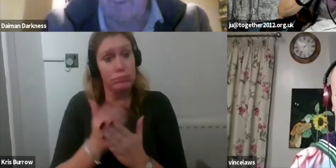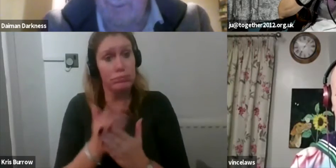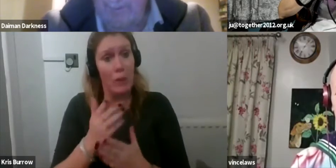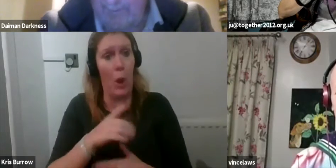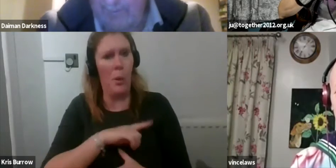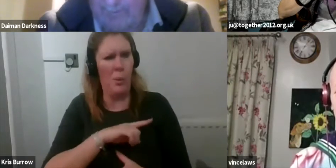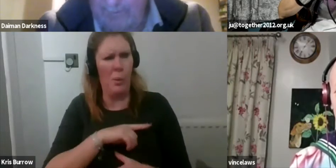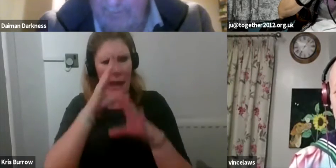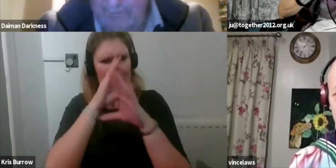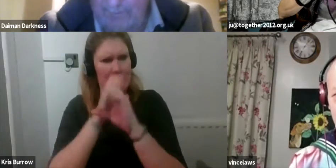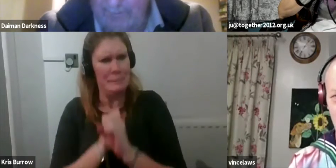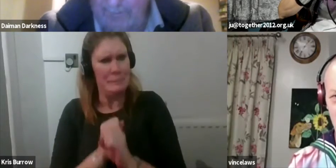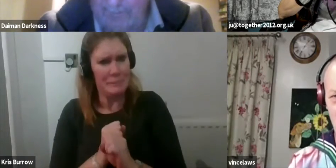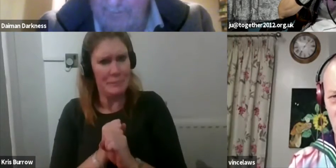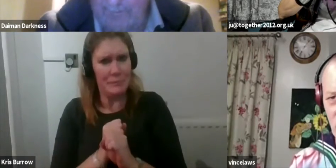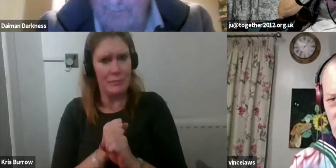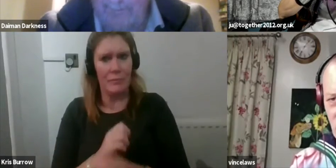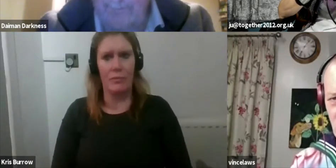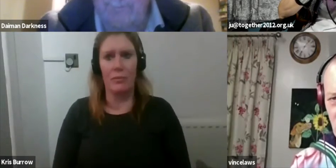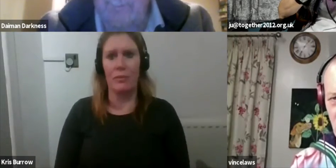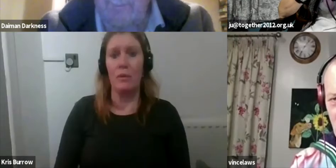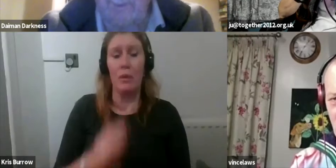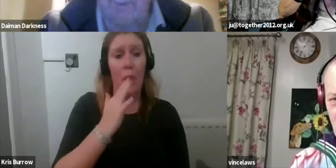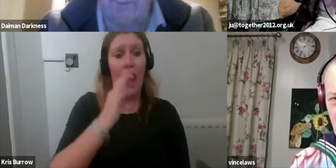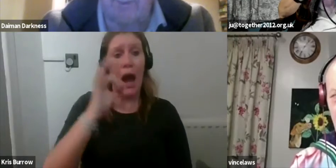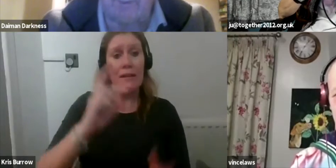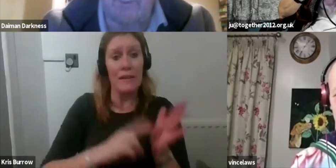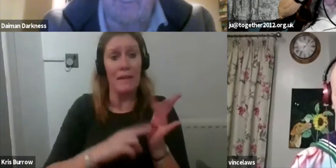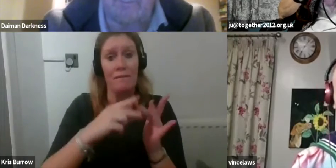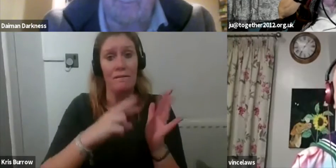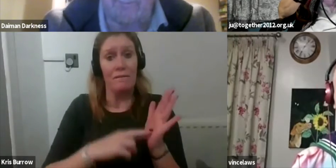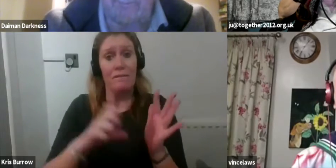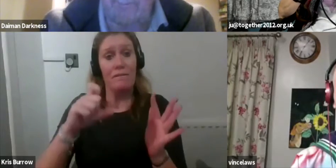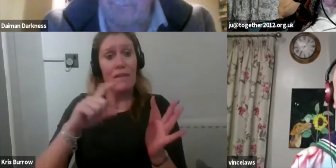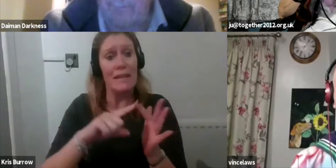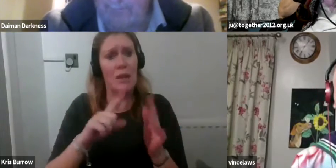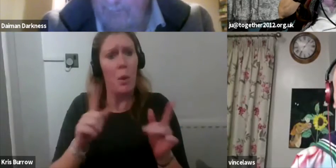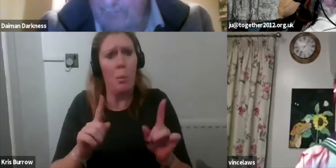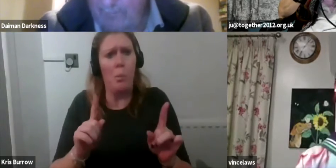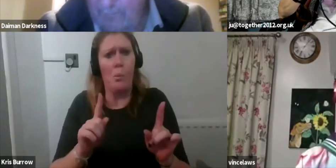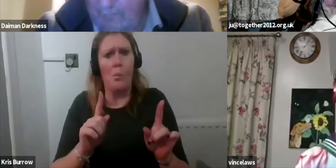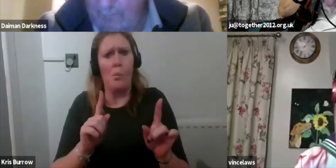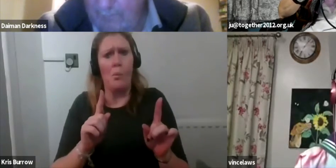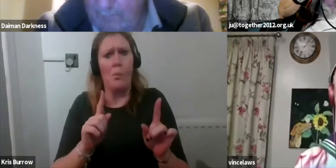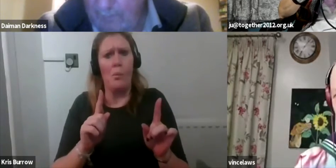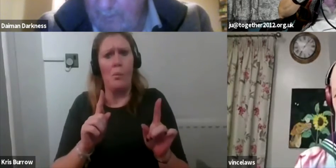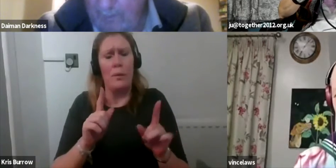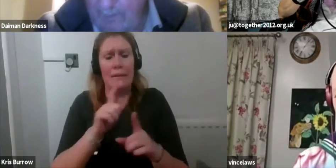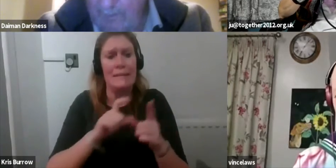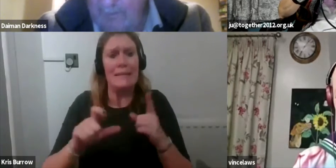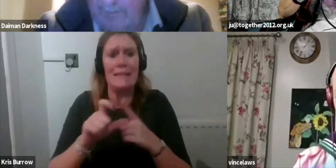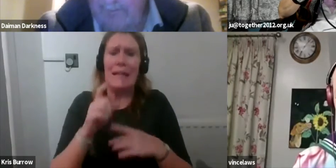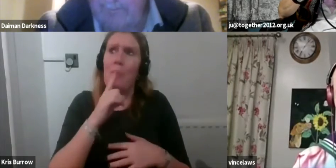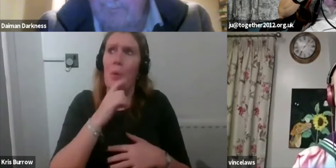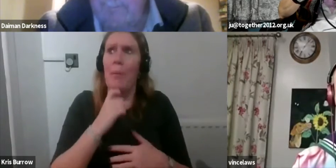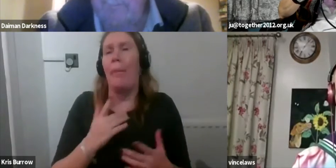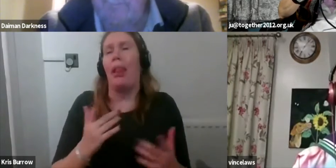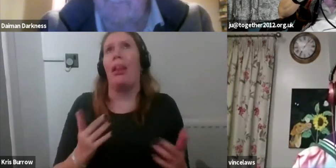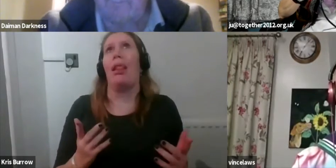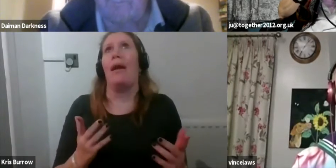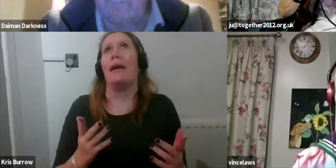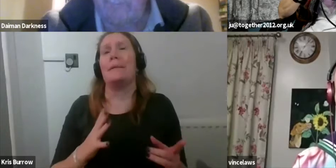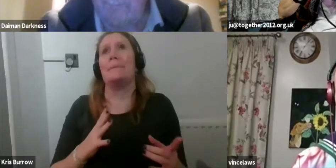What's your take on our kind of this idea that disabled people, we're either very, very innocent and vulnerable, or